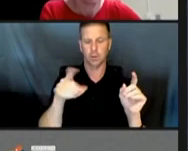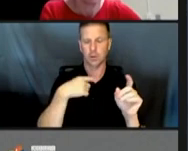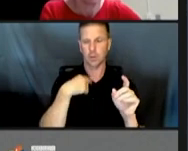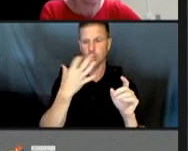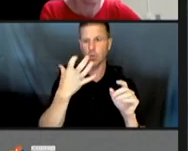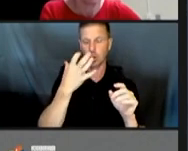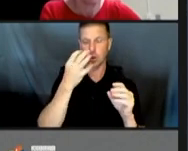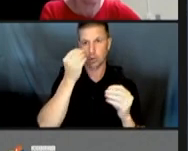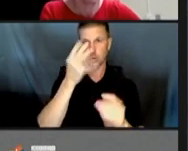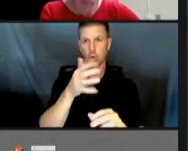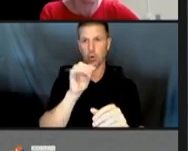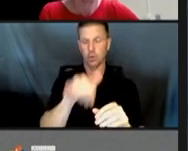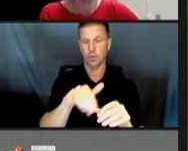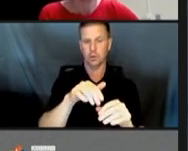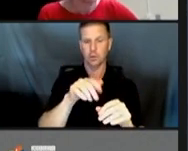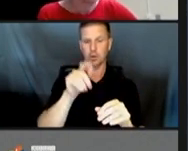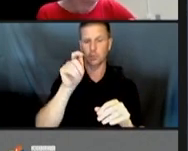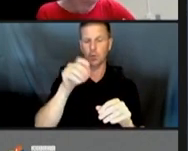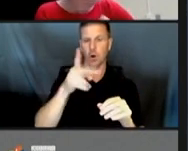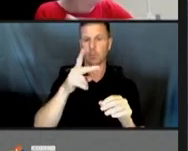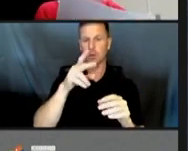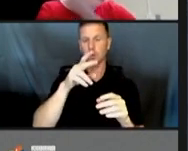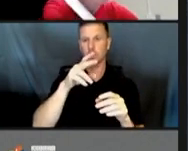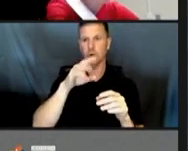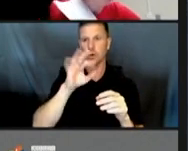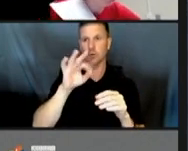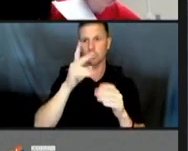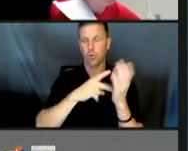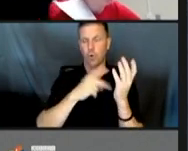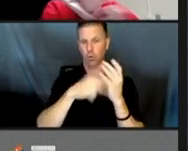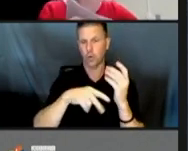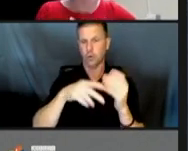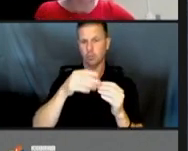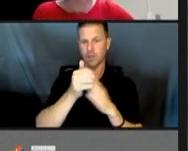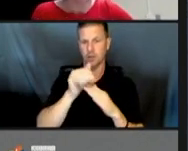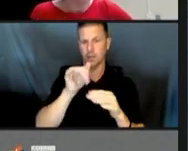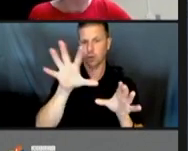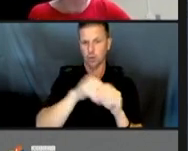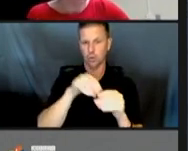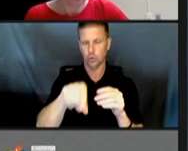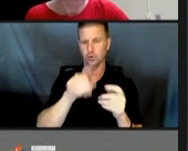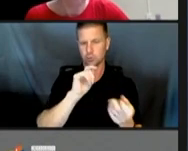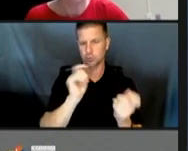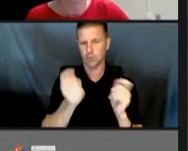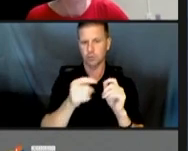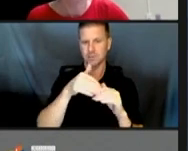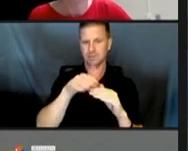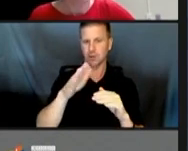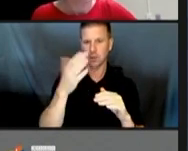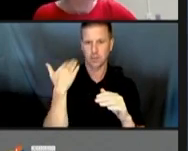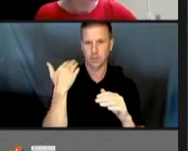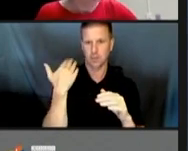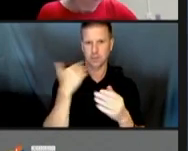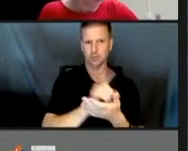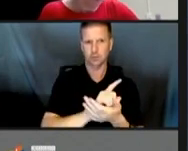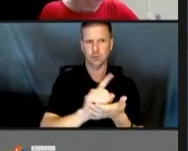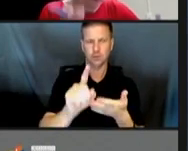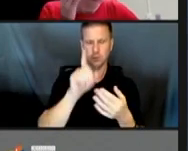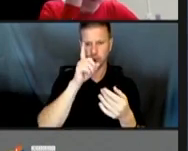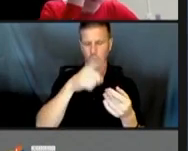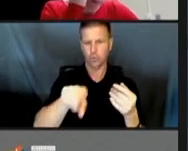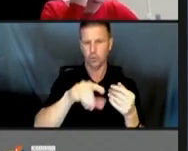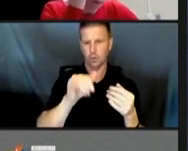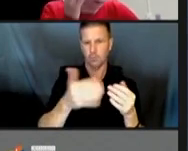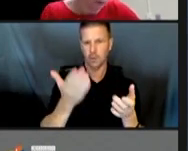that a marked up version of the program guidelines that included these changes was sent out last week for those that might have